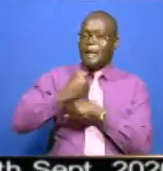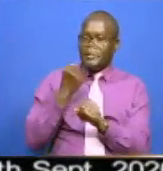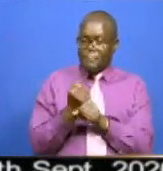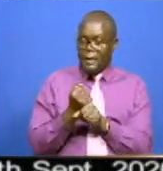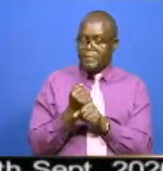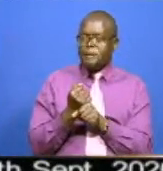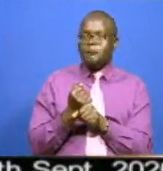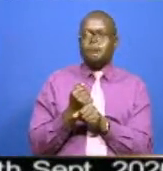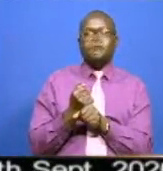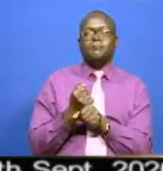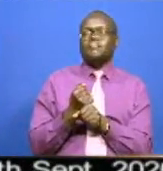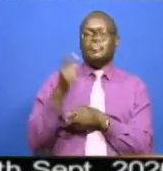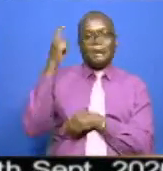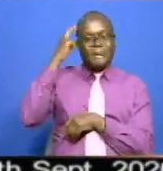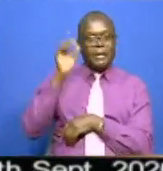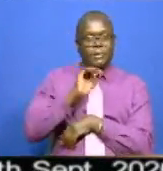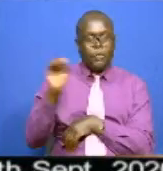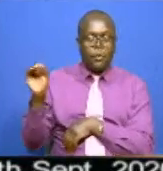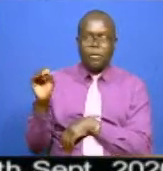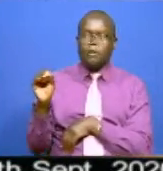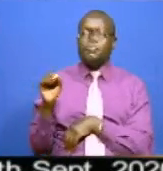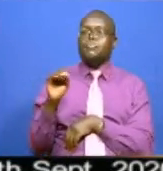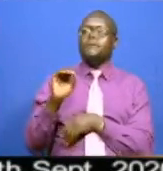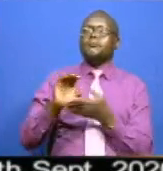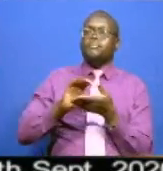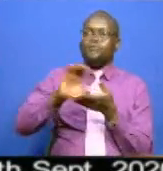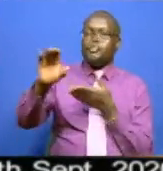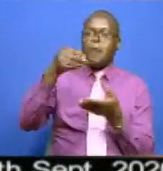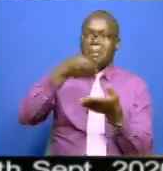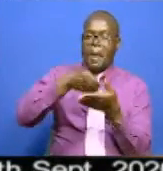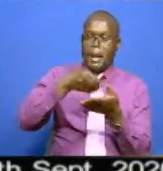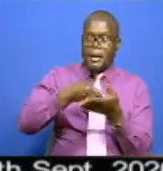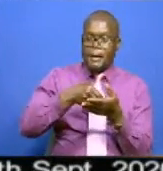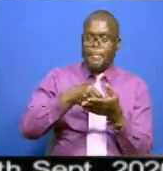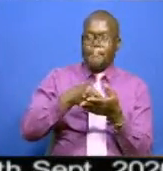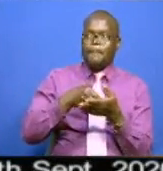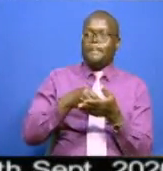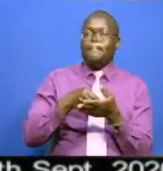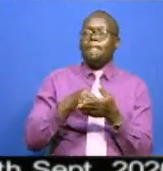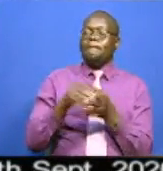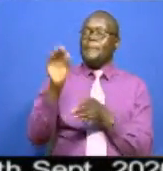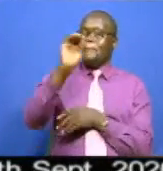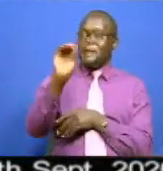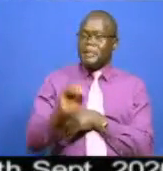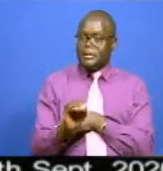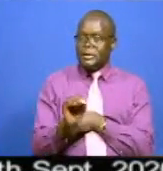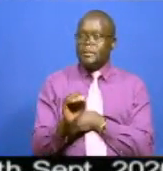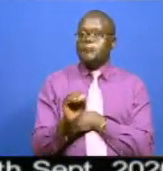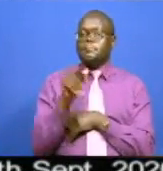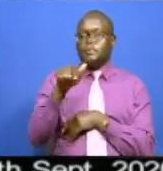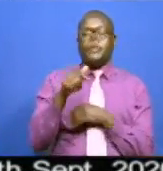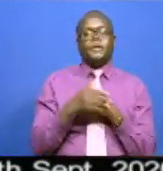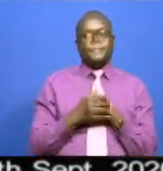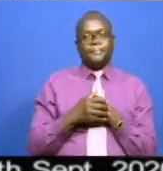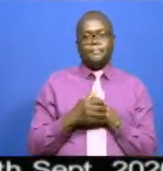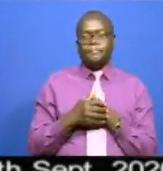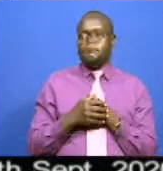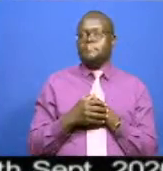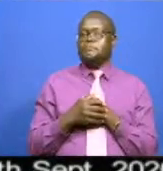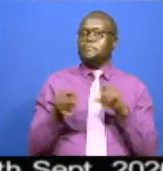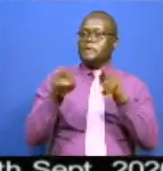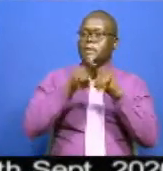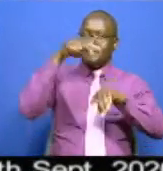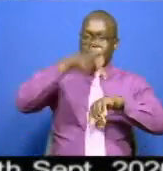does not make a lot of sense to allocate substantial amount of percentage to the same. Nevertheless,